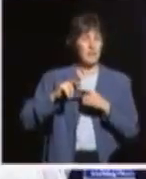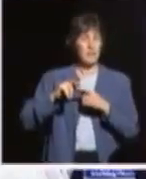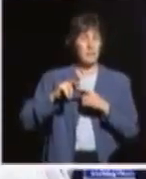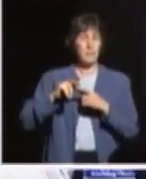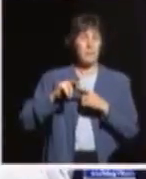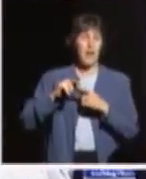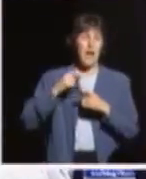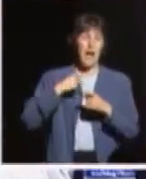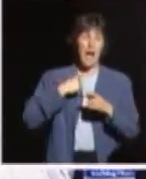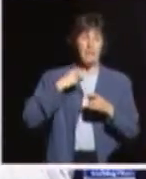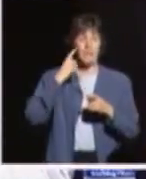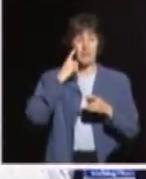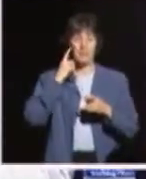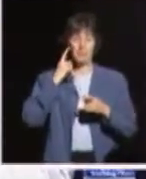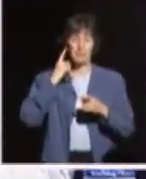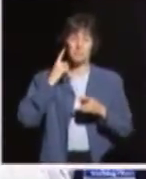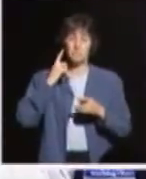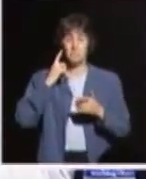I would look at it as